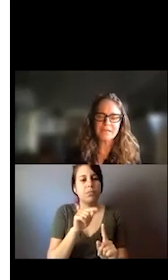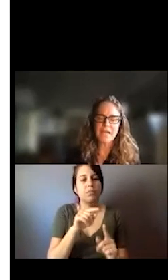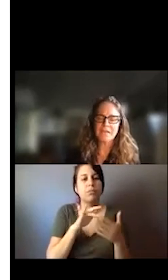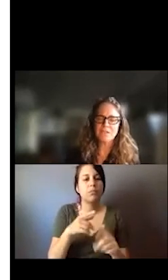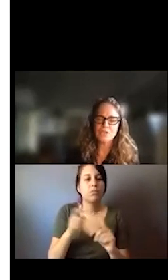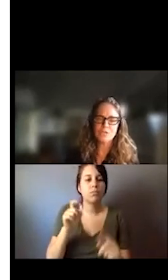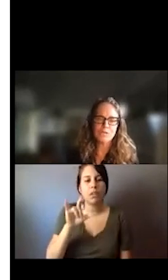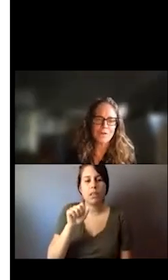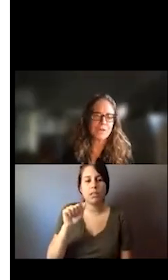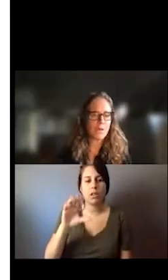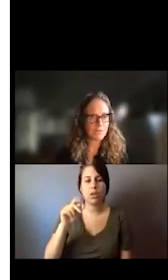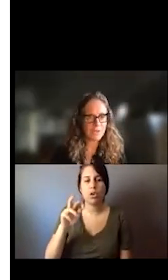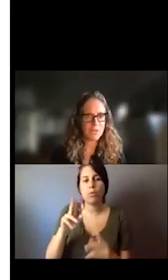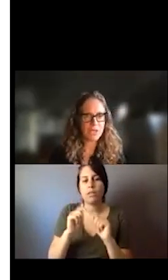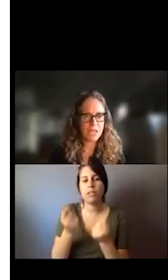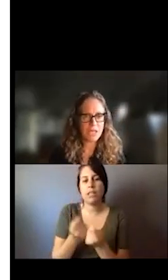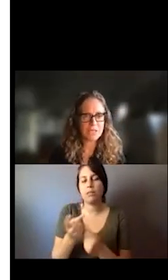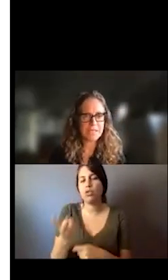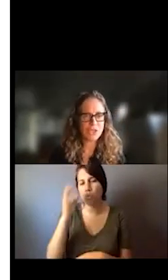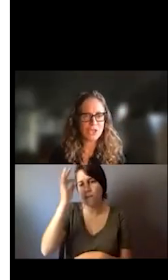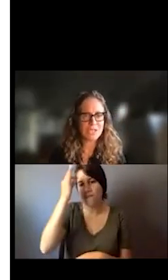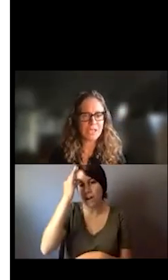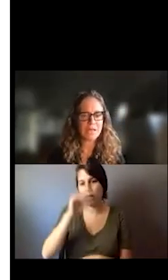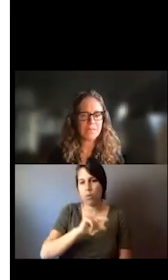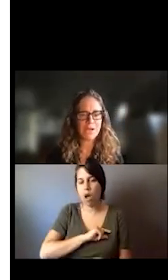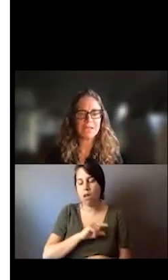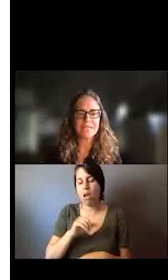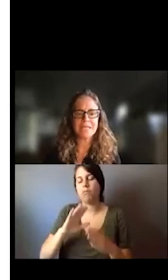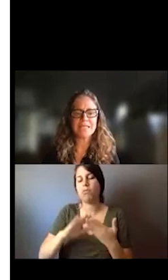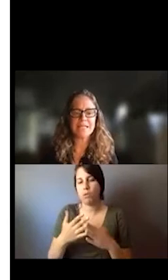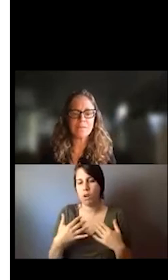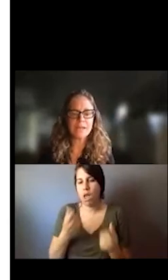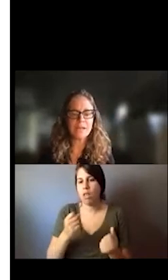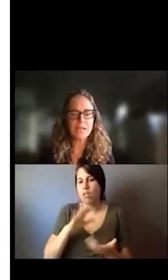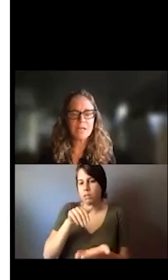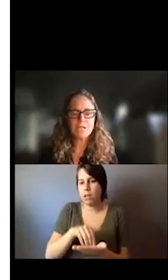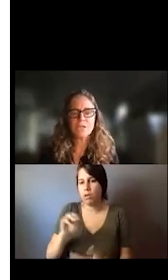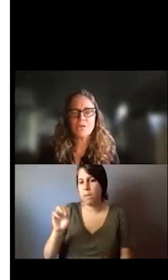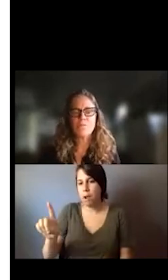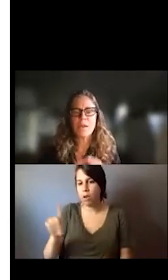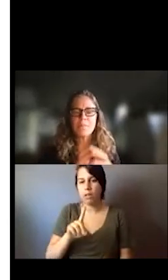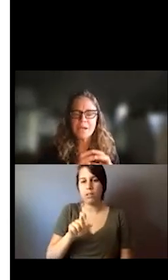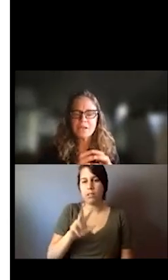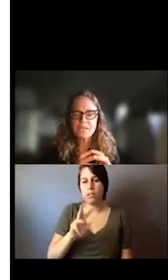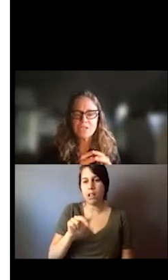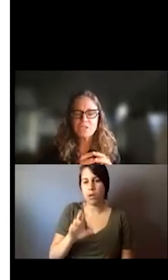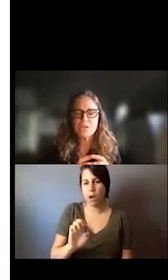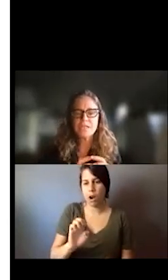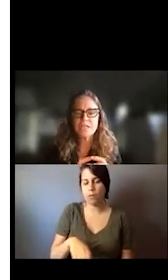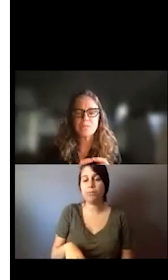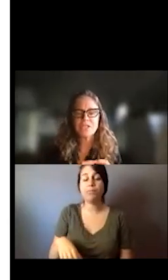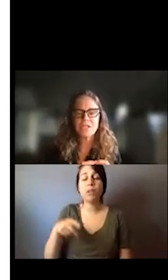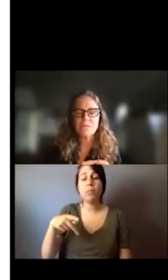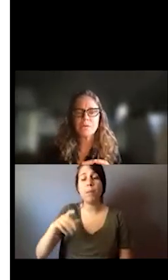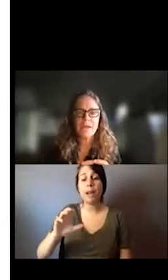Cooper's team at 2 federally qualified community health centers in Maryland and Delaware. So primary care